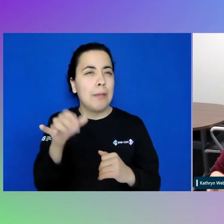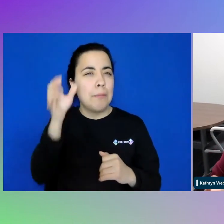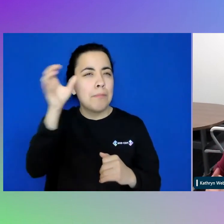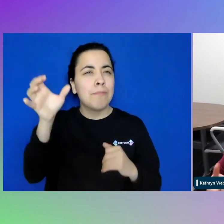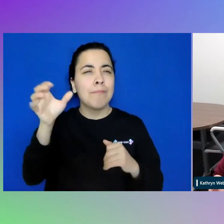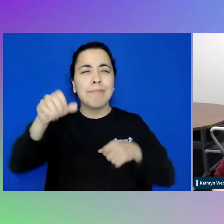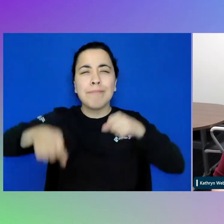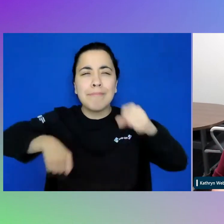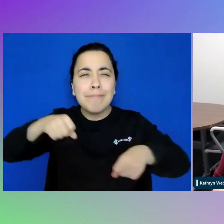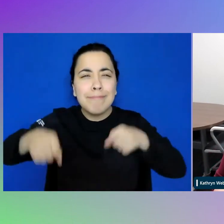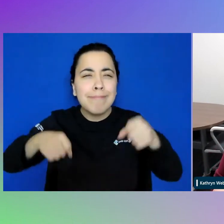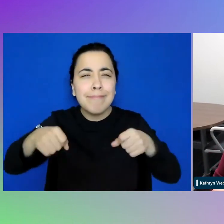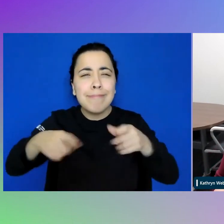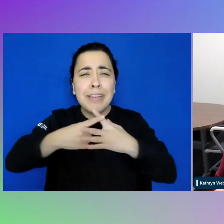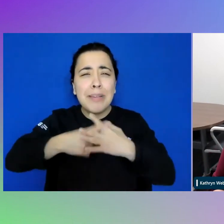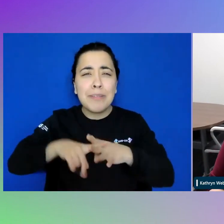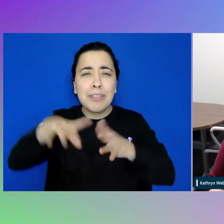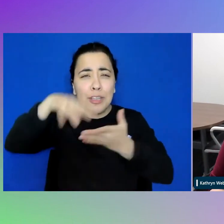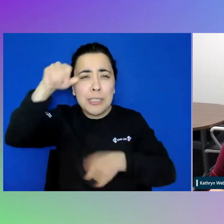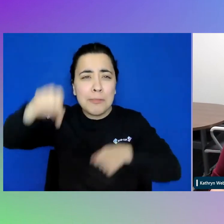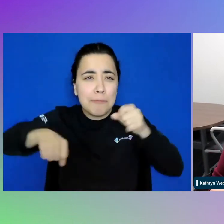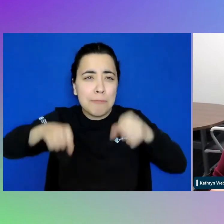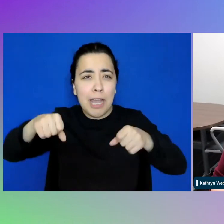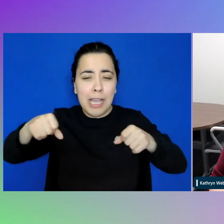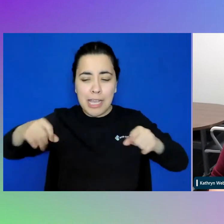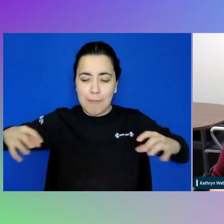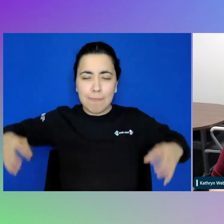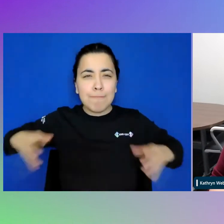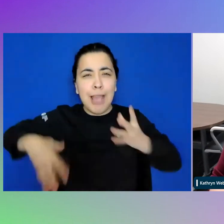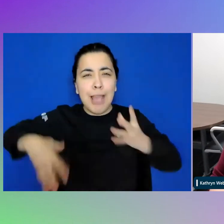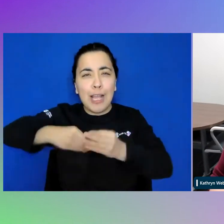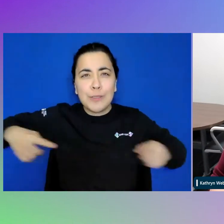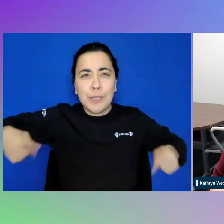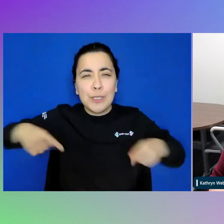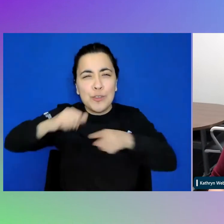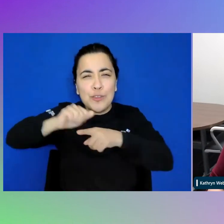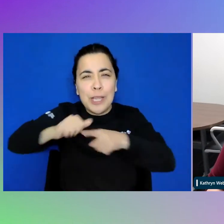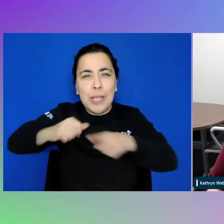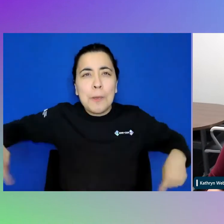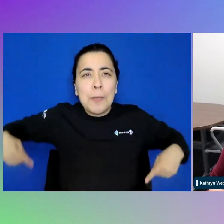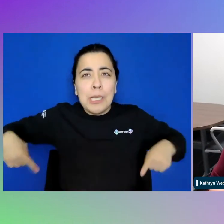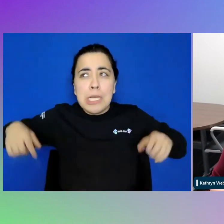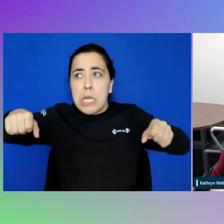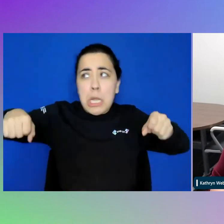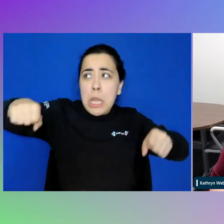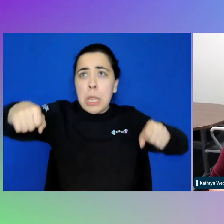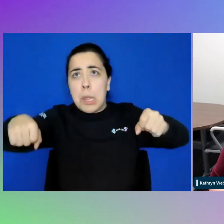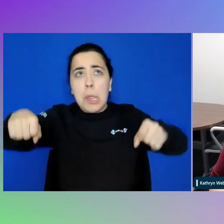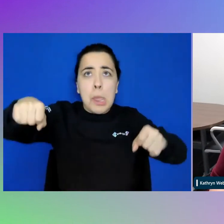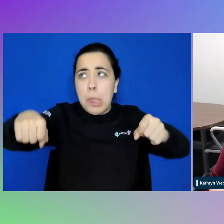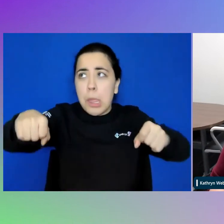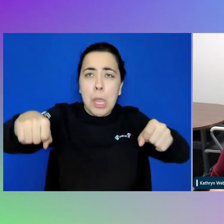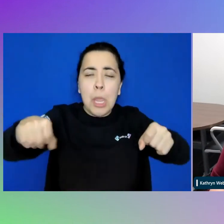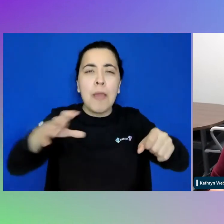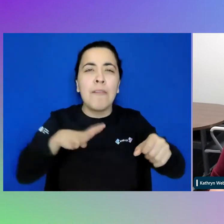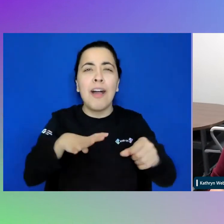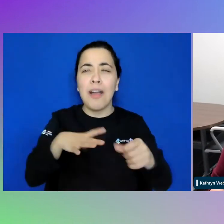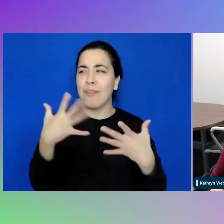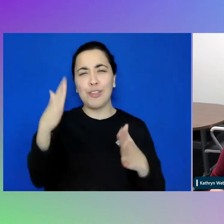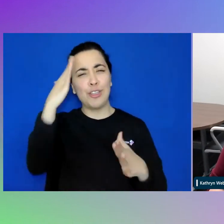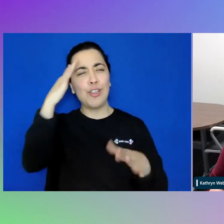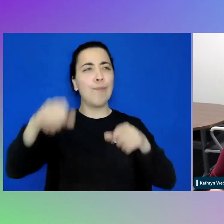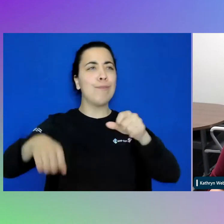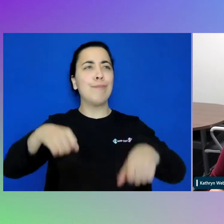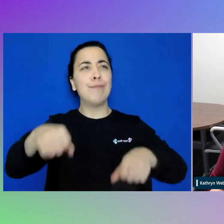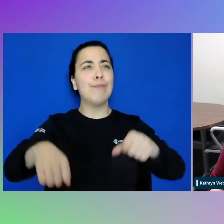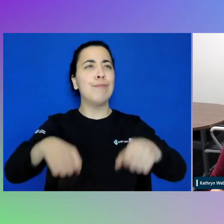that you're like not wobbling that much when you're riding the bike anymore. The training wheels aren't super relevant. And it's like, okay, I've kind of outgrown